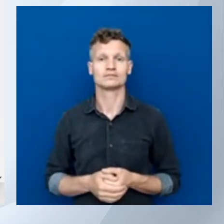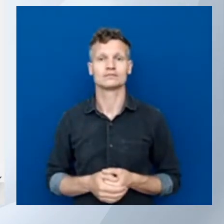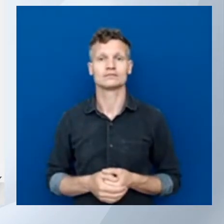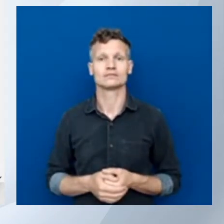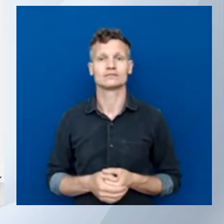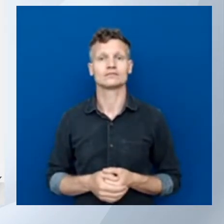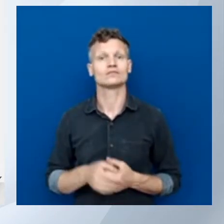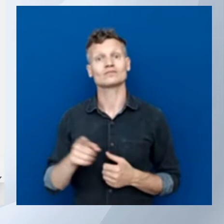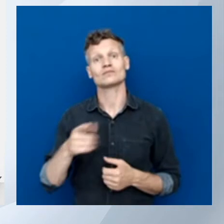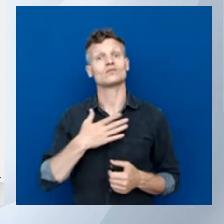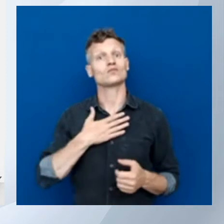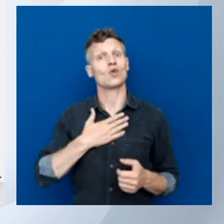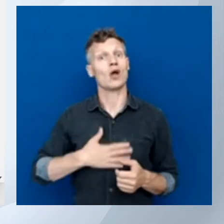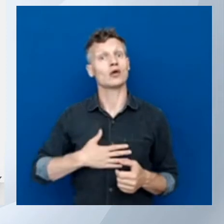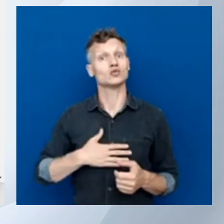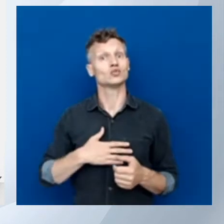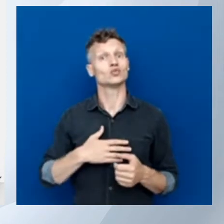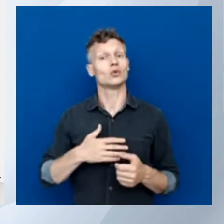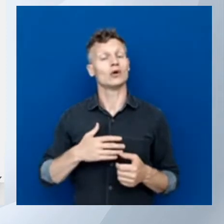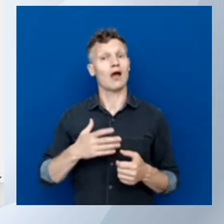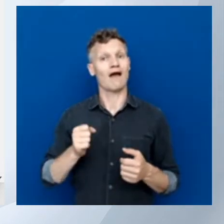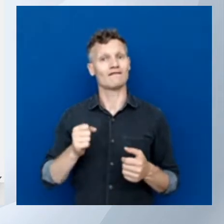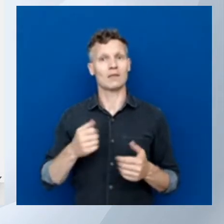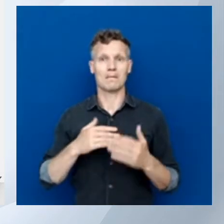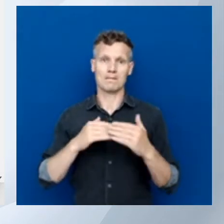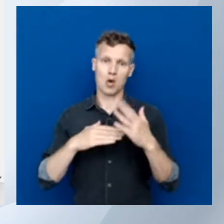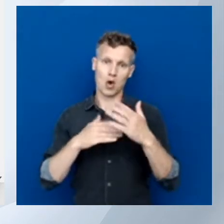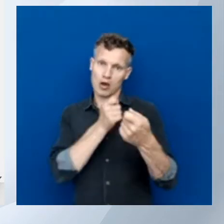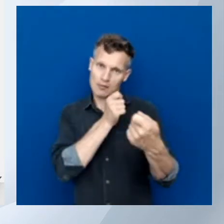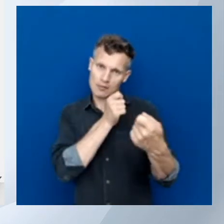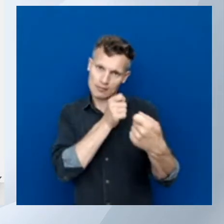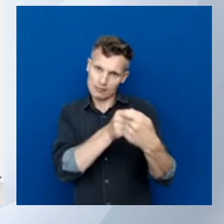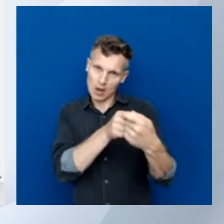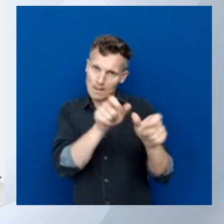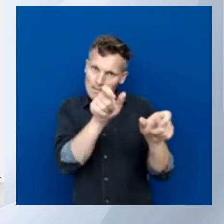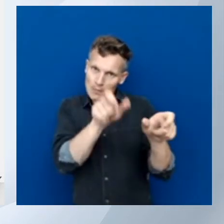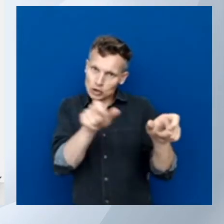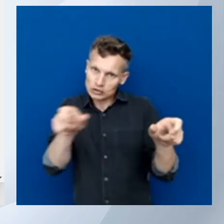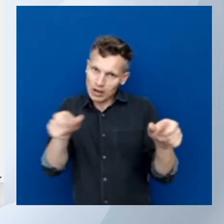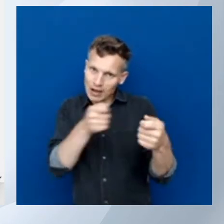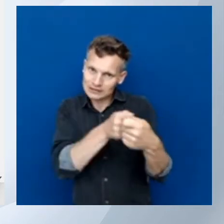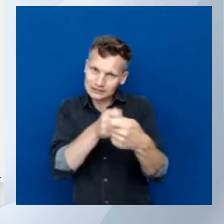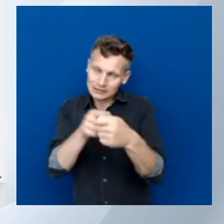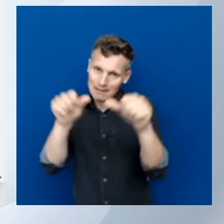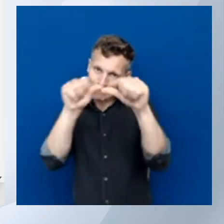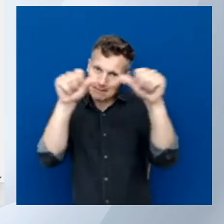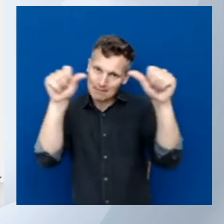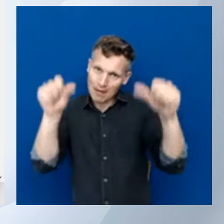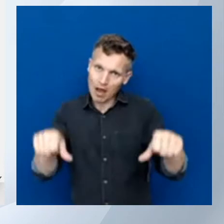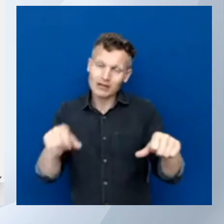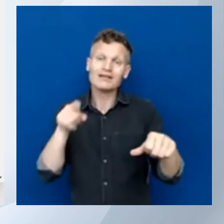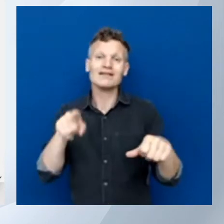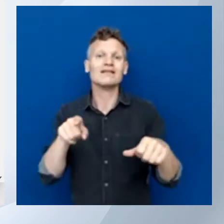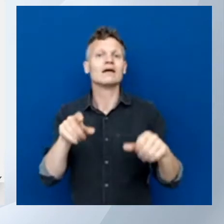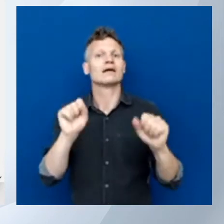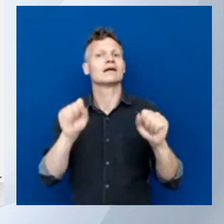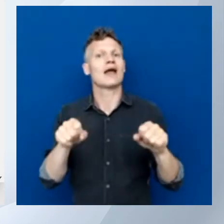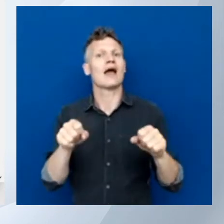personalized model, then the preprocessor, the predictor, and the generator modules should be provided by the